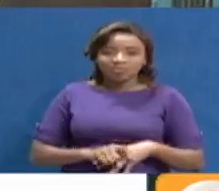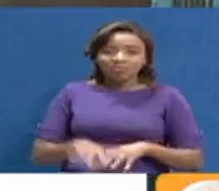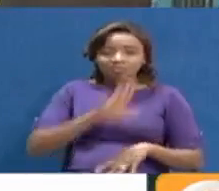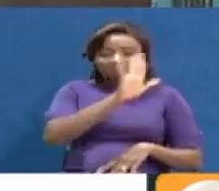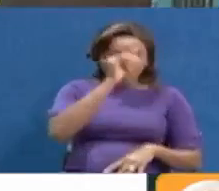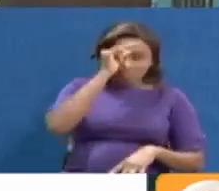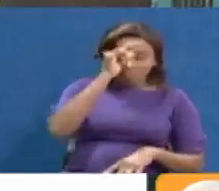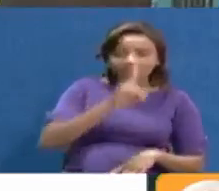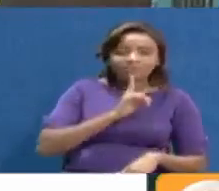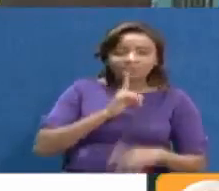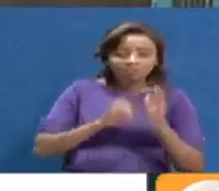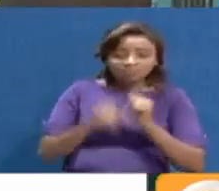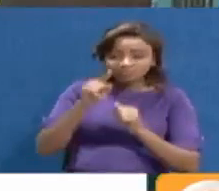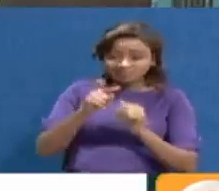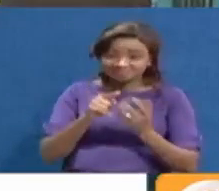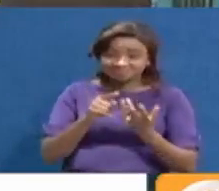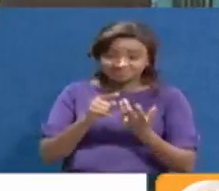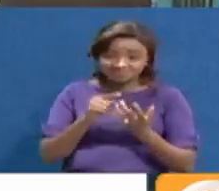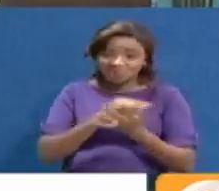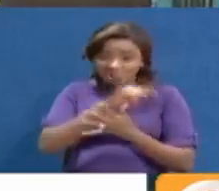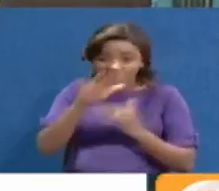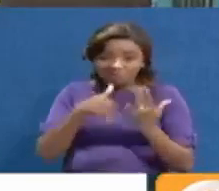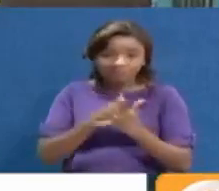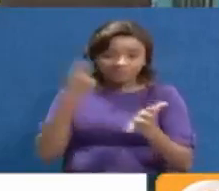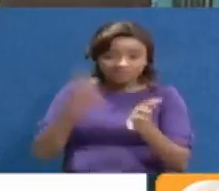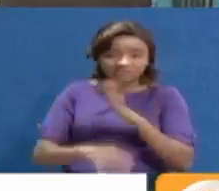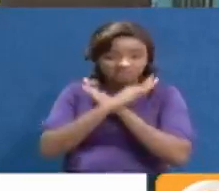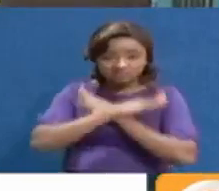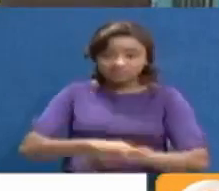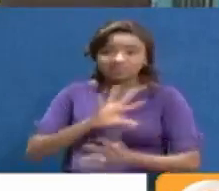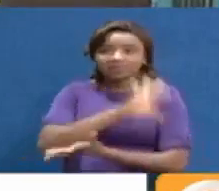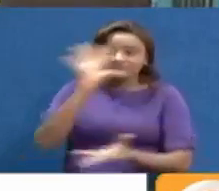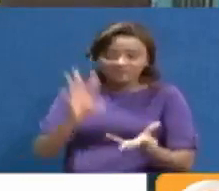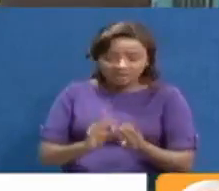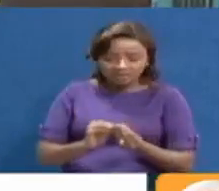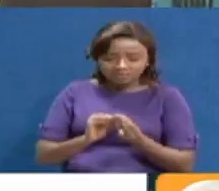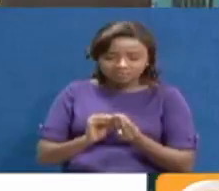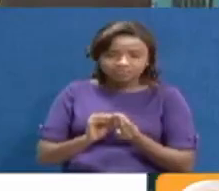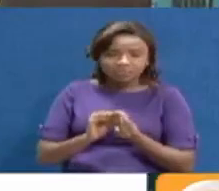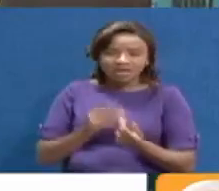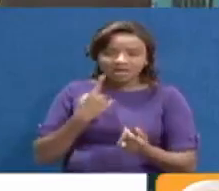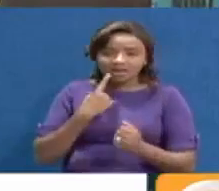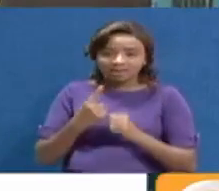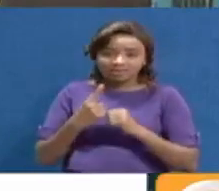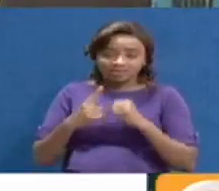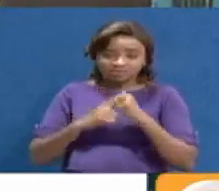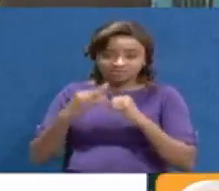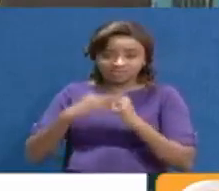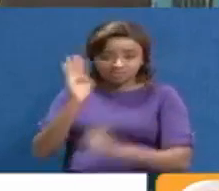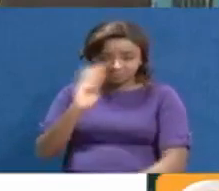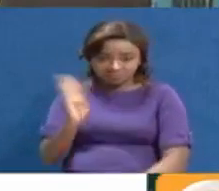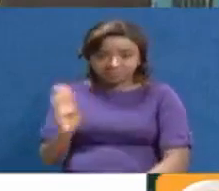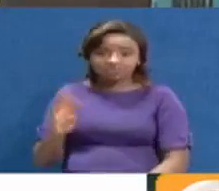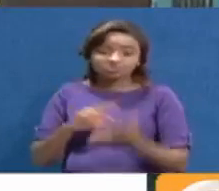government saying that those tax relief measures are costing them 172 billion shillings. You remember the IMF as well, also raising issue